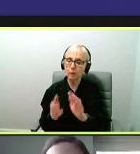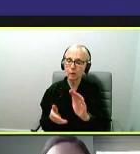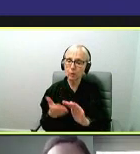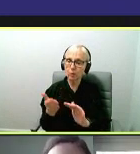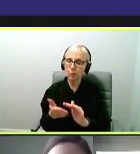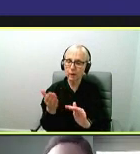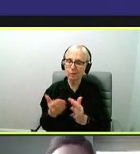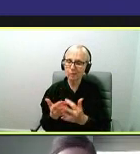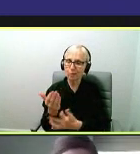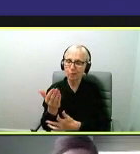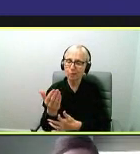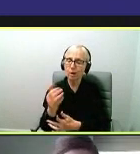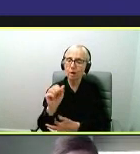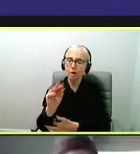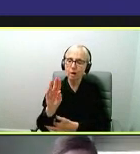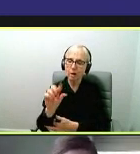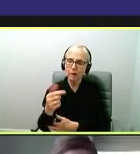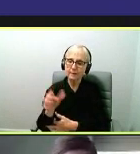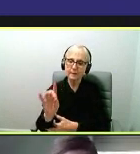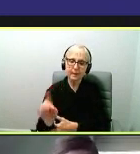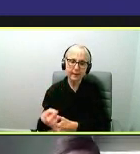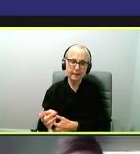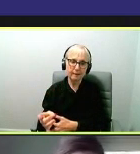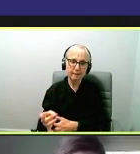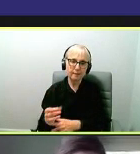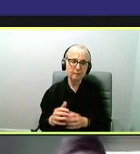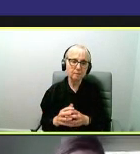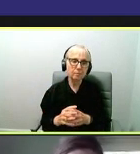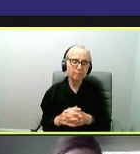August 8th. Next slide, please.